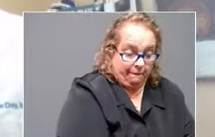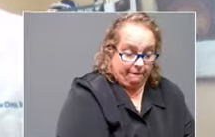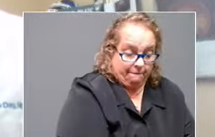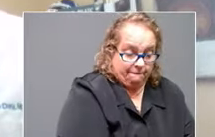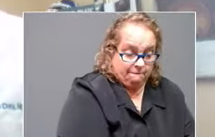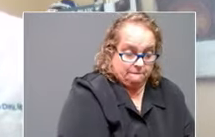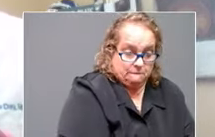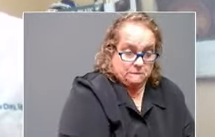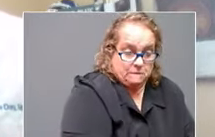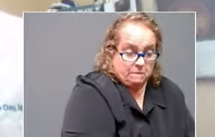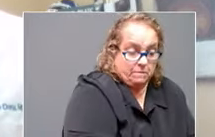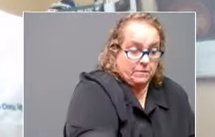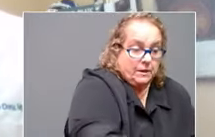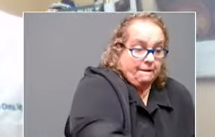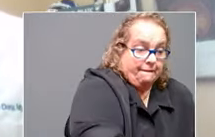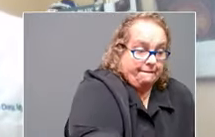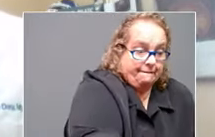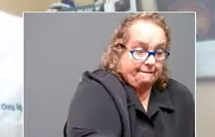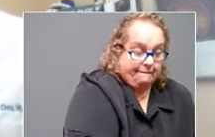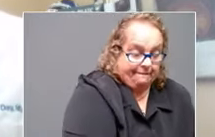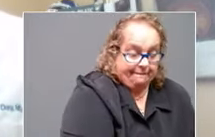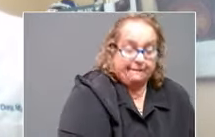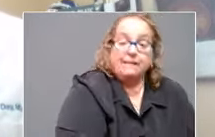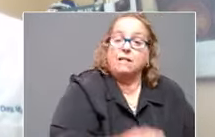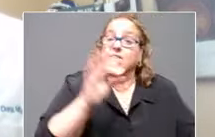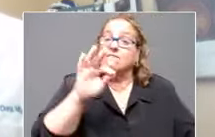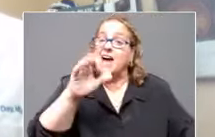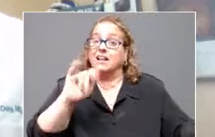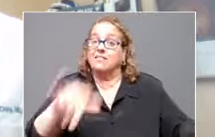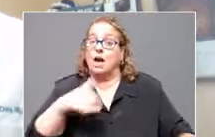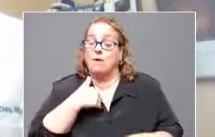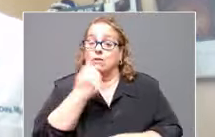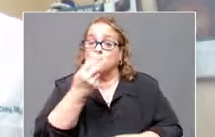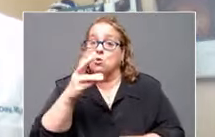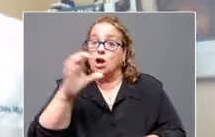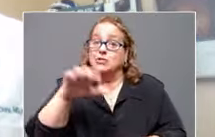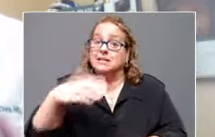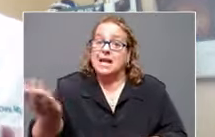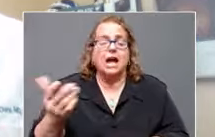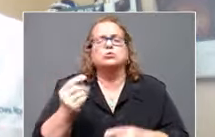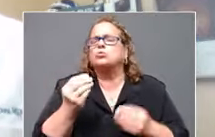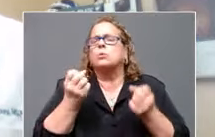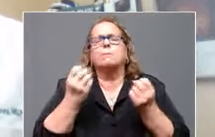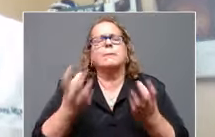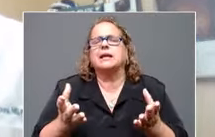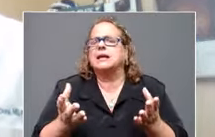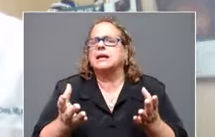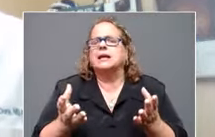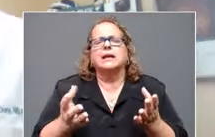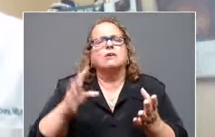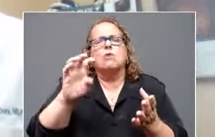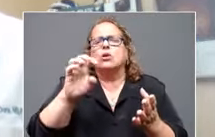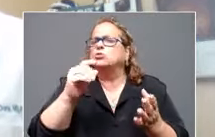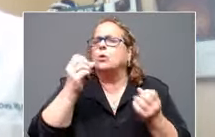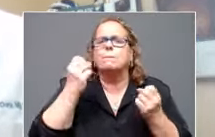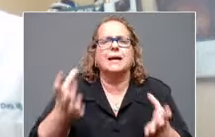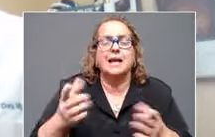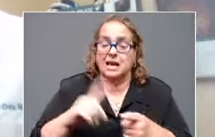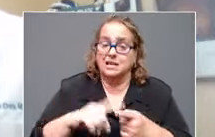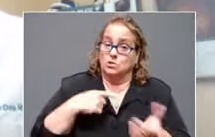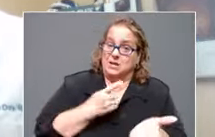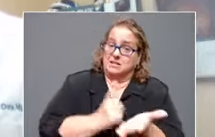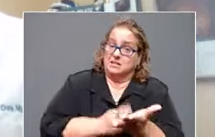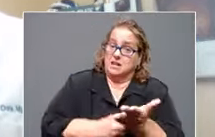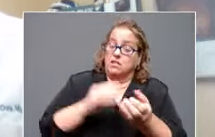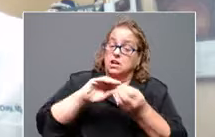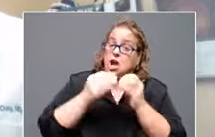of the reason is we know we really want to get as many people vaccinated as possible. And that's the main reason I think that COVID-19 that we